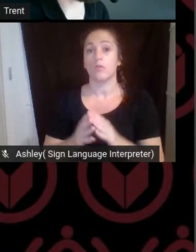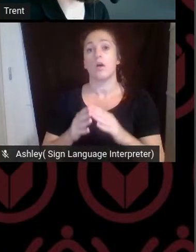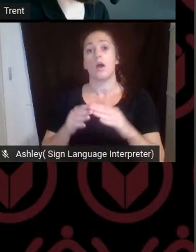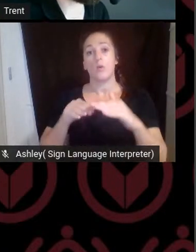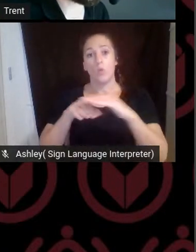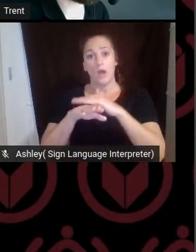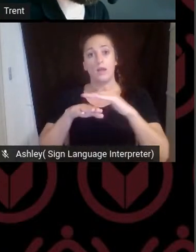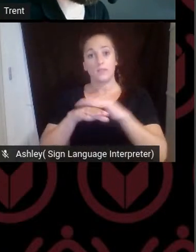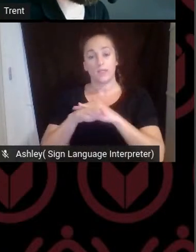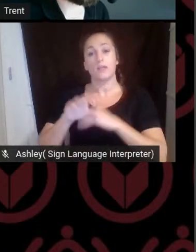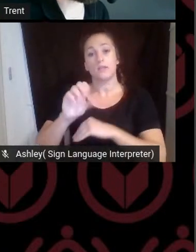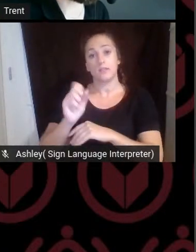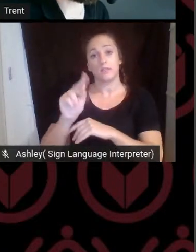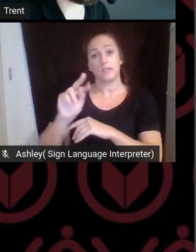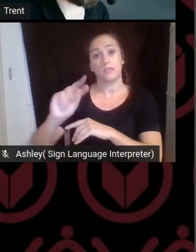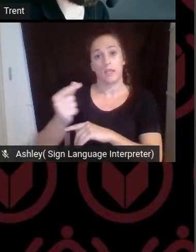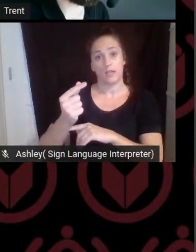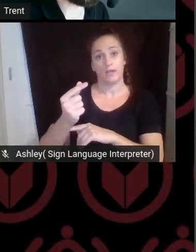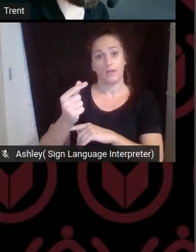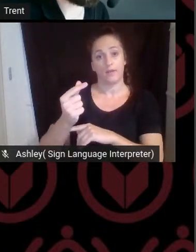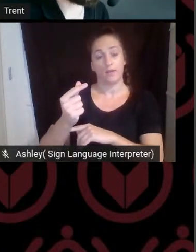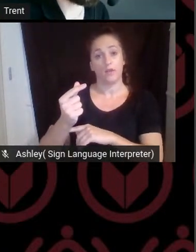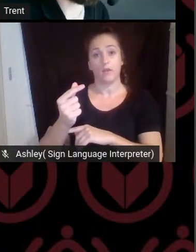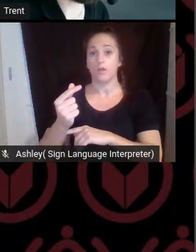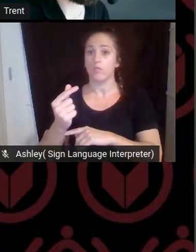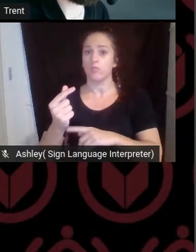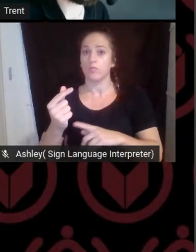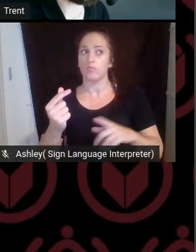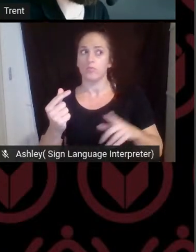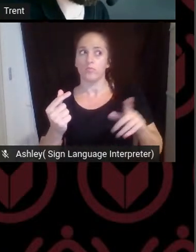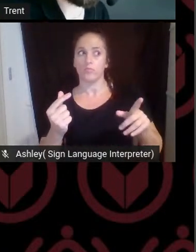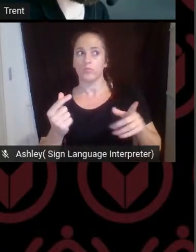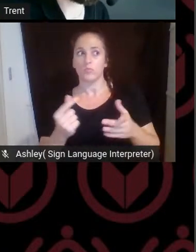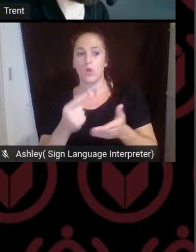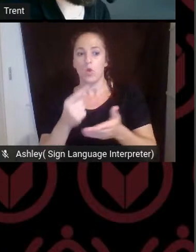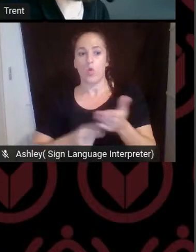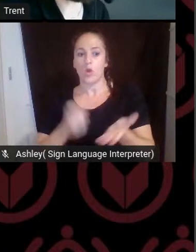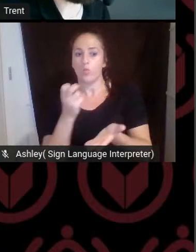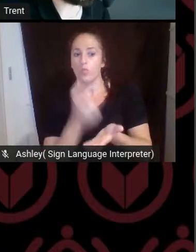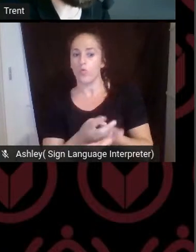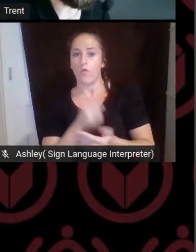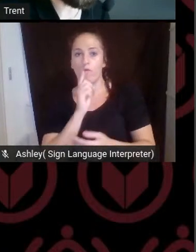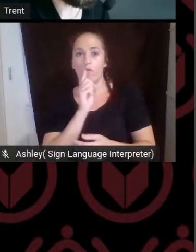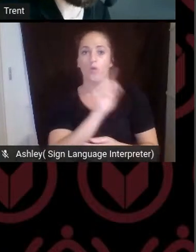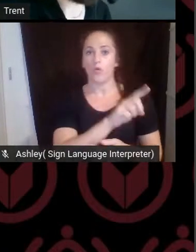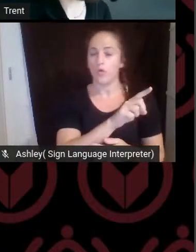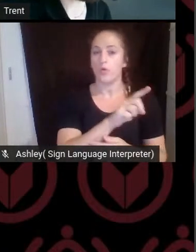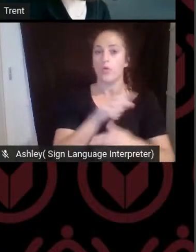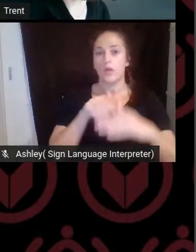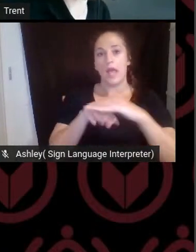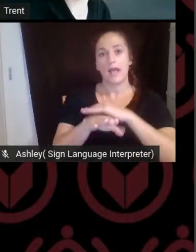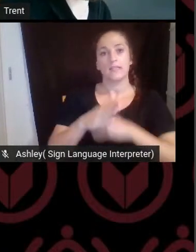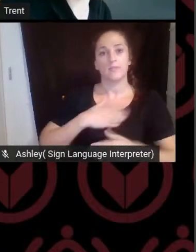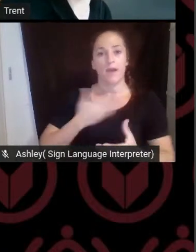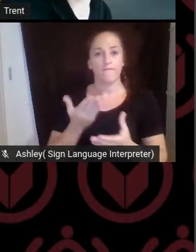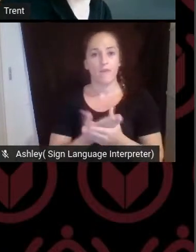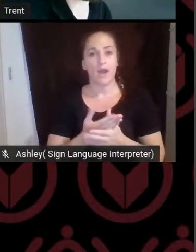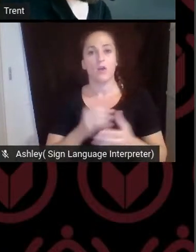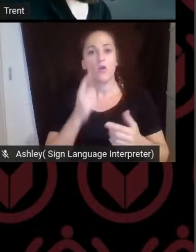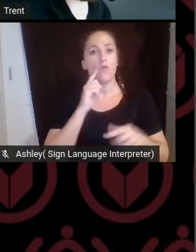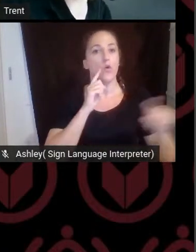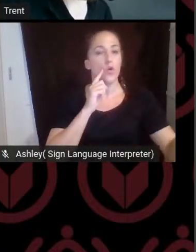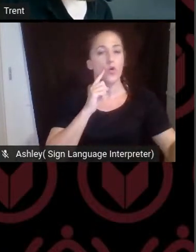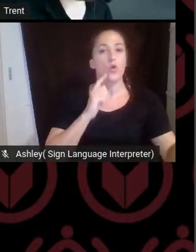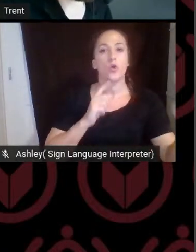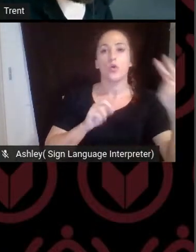want to give Rebecca access to edit the file? Do I want to give her access to only view it? Or do I want to give her access to